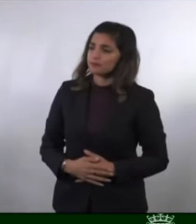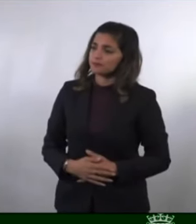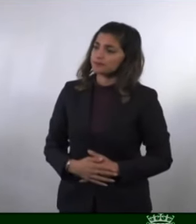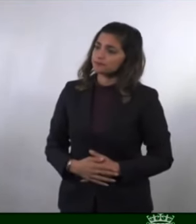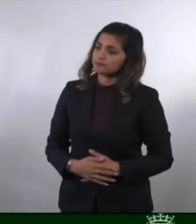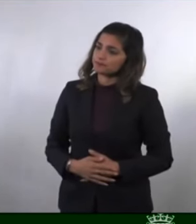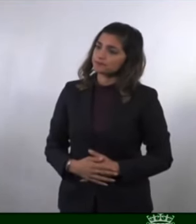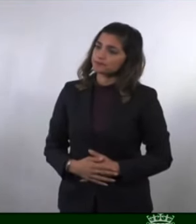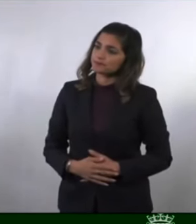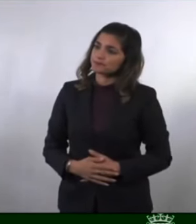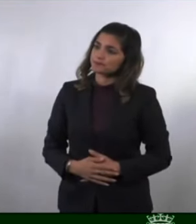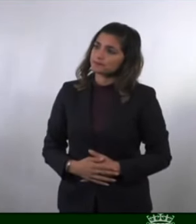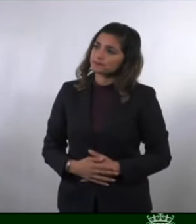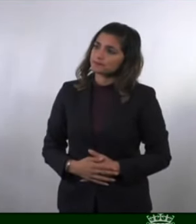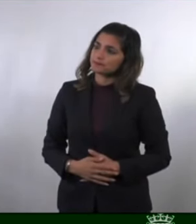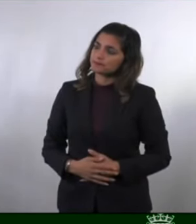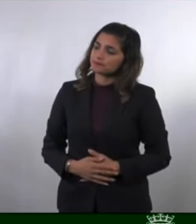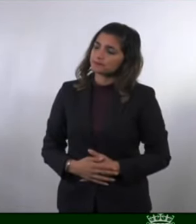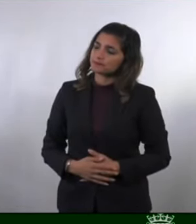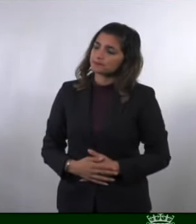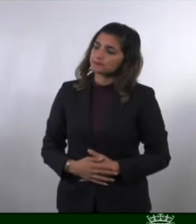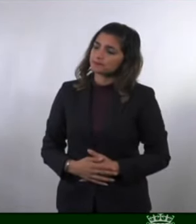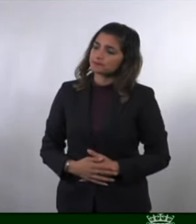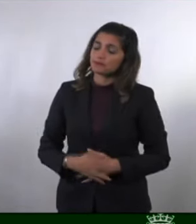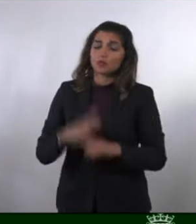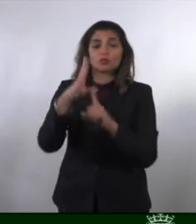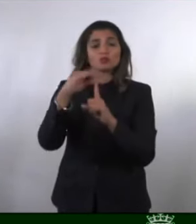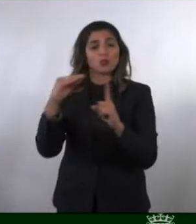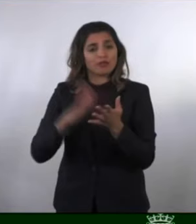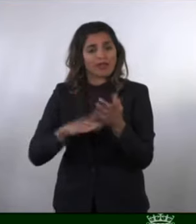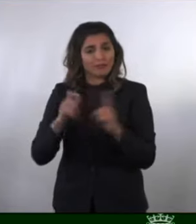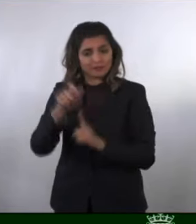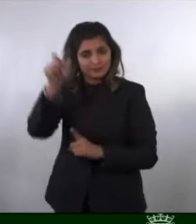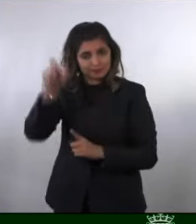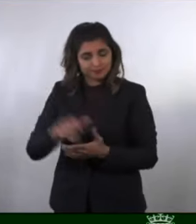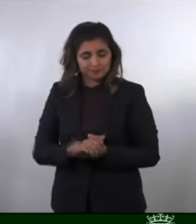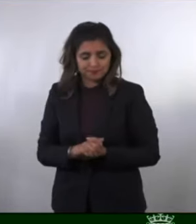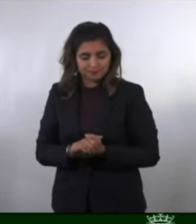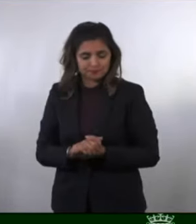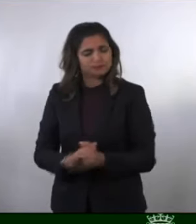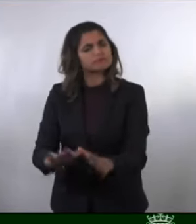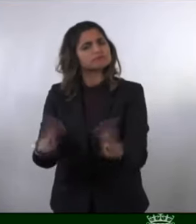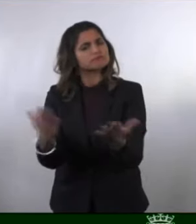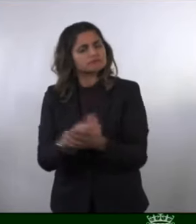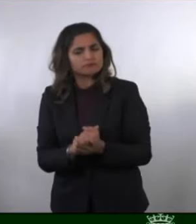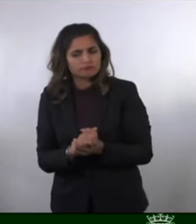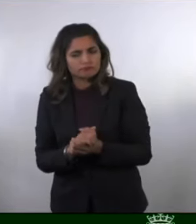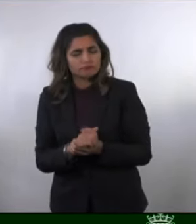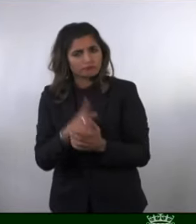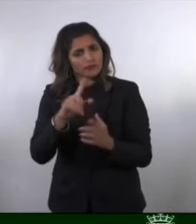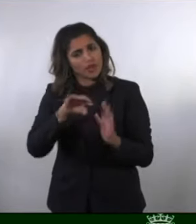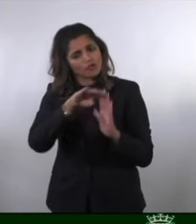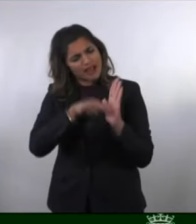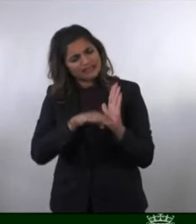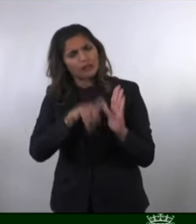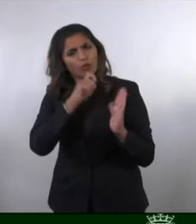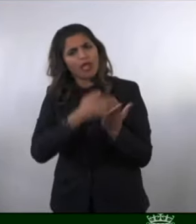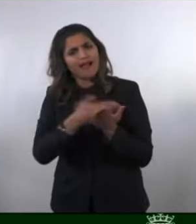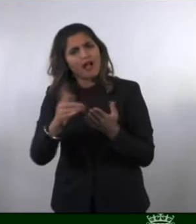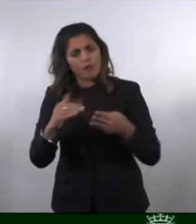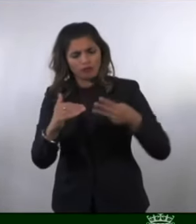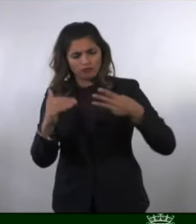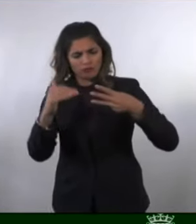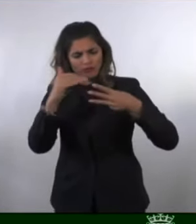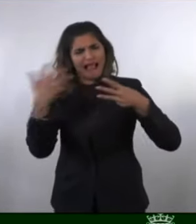Speaker, can my honourable friend tell us exactly what the criteria will be for moving up and down the tiered system, and